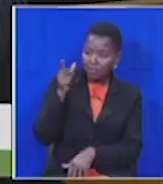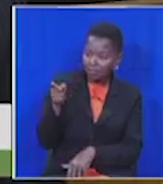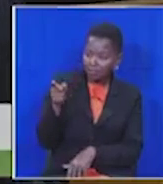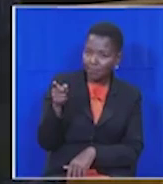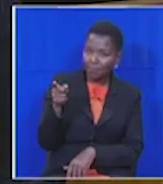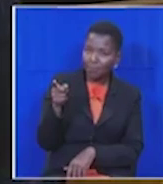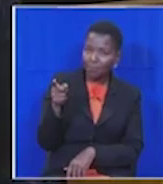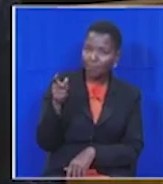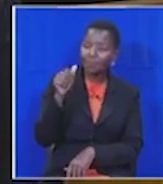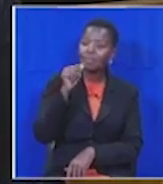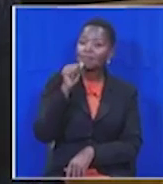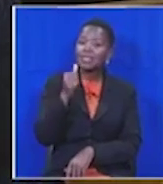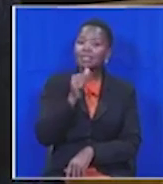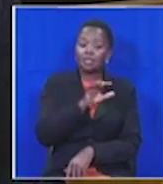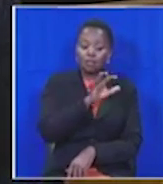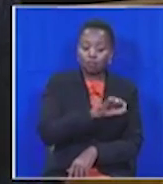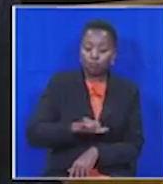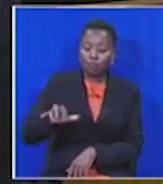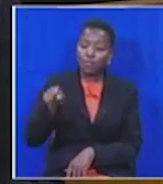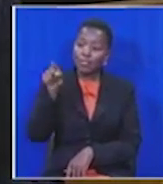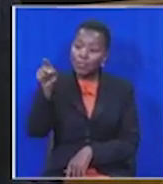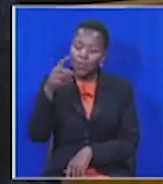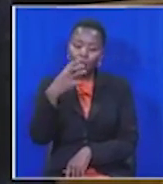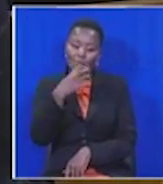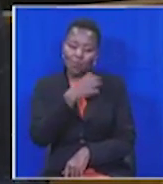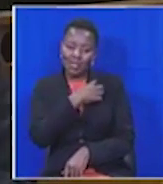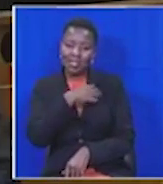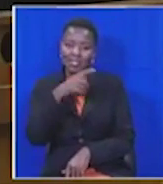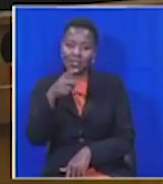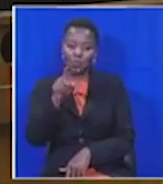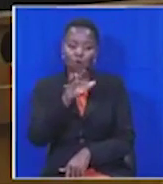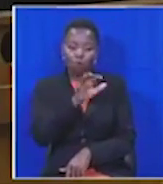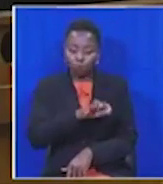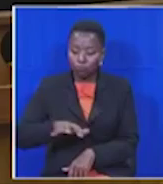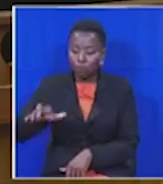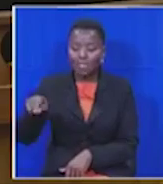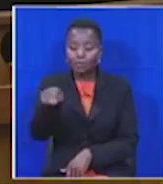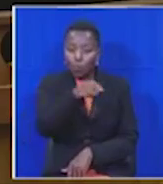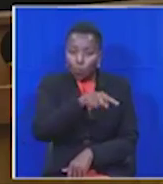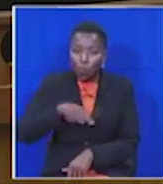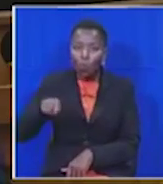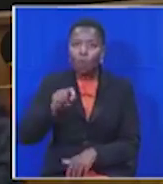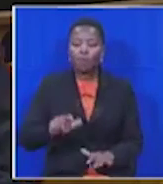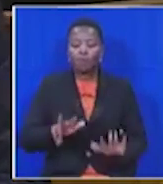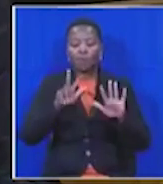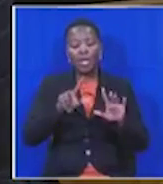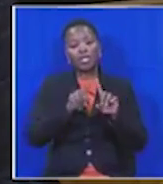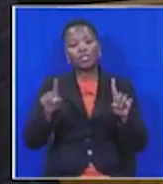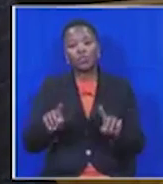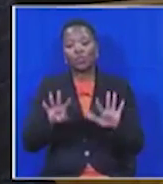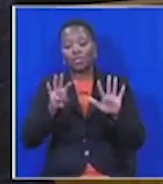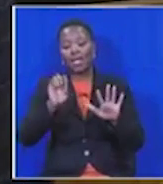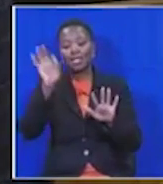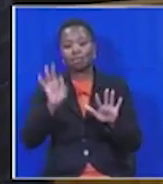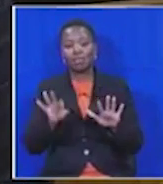In every single province that you run, Minister Nkwinti, in every single province that you run, 80 to 90% of land